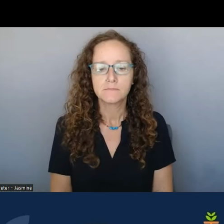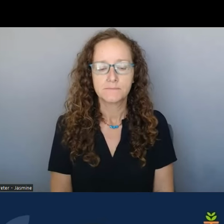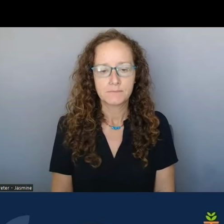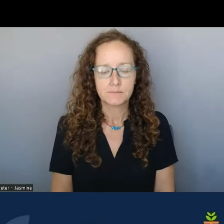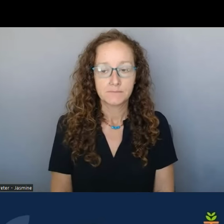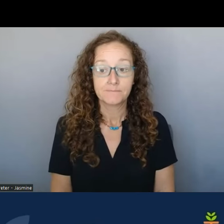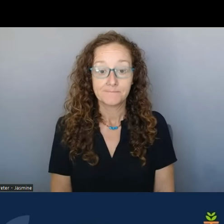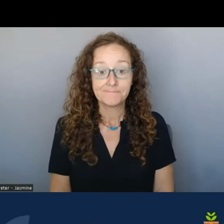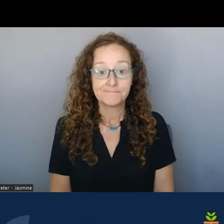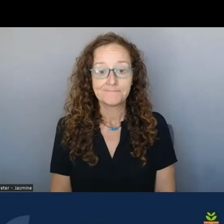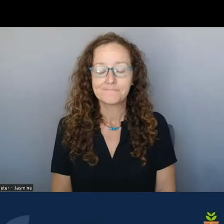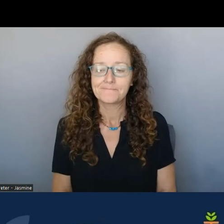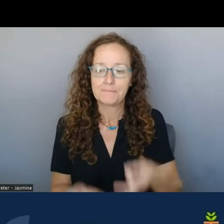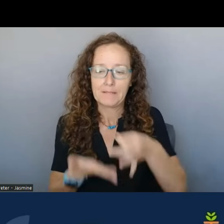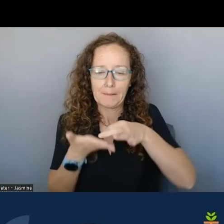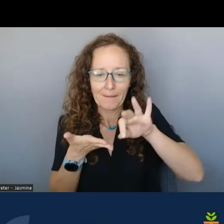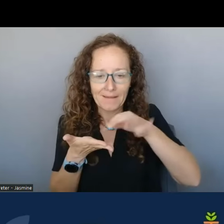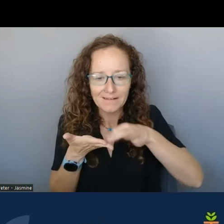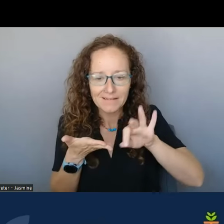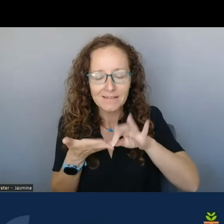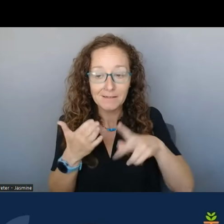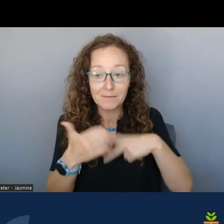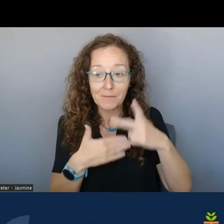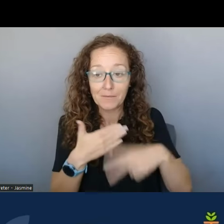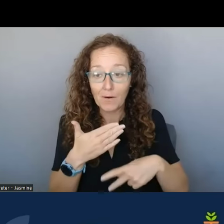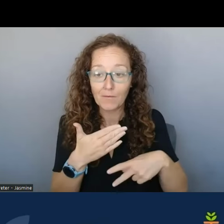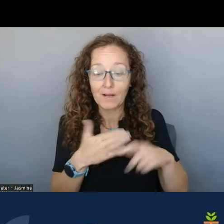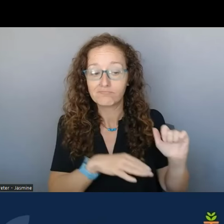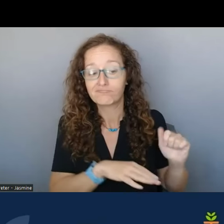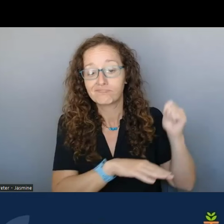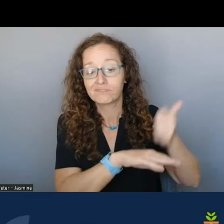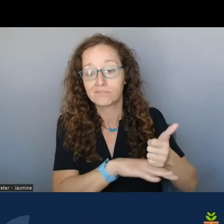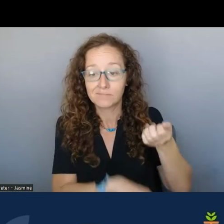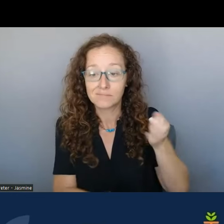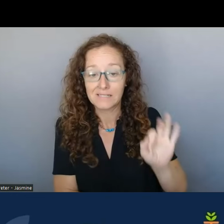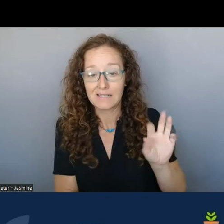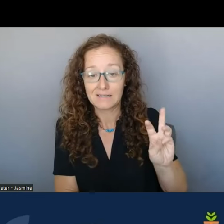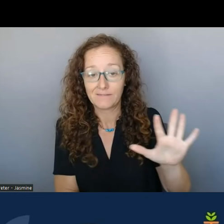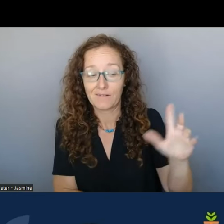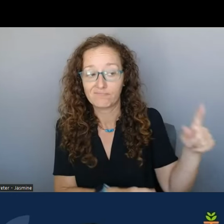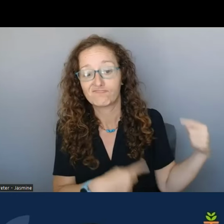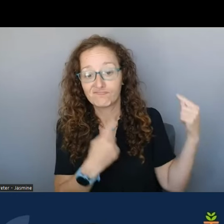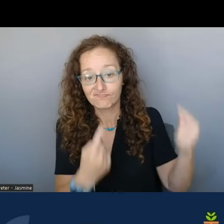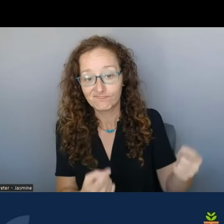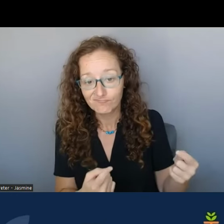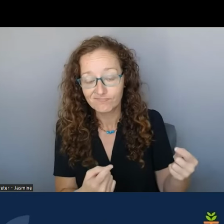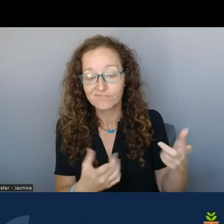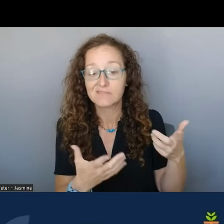All right, so Medicare, it's a program that's been around since 1965, and it has